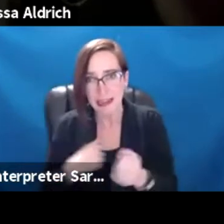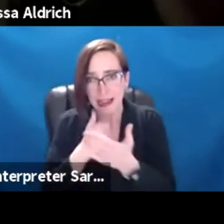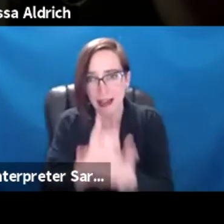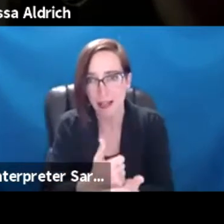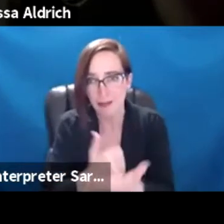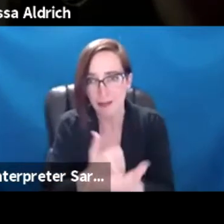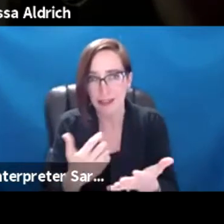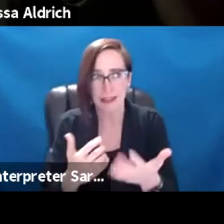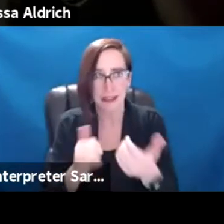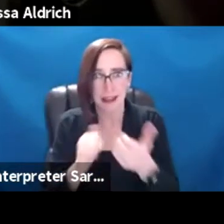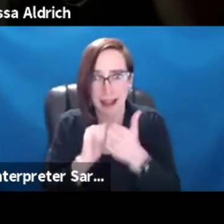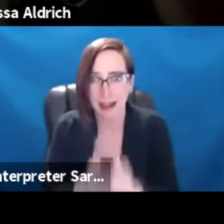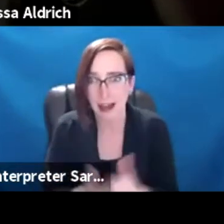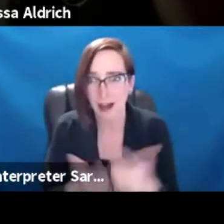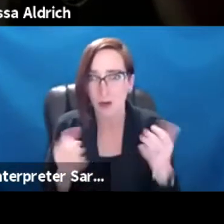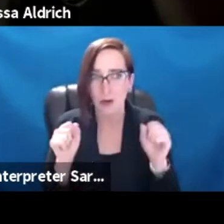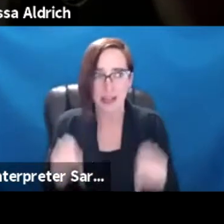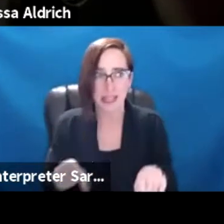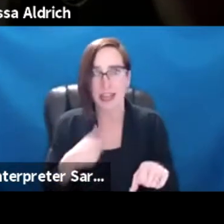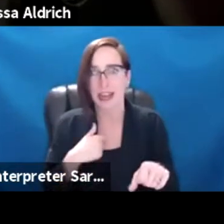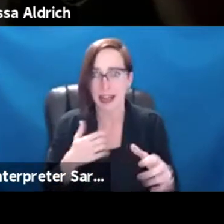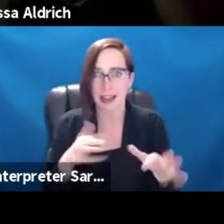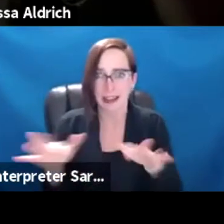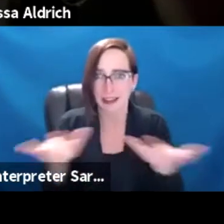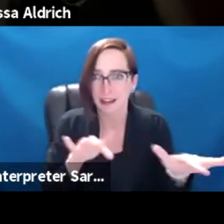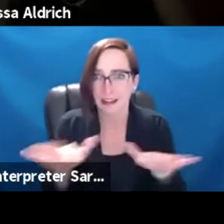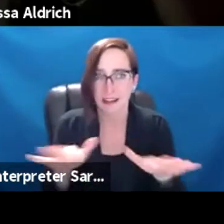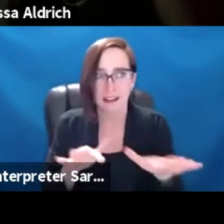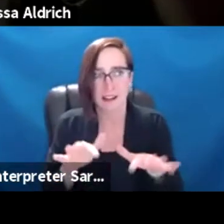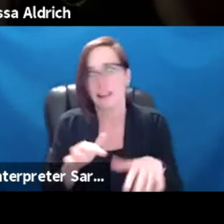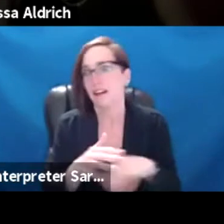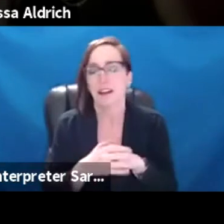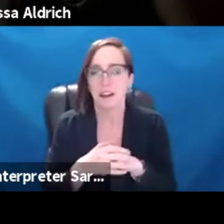thing in a meaningful way? Or how have I